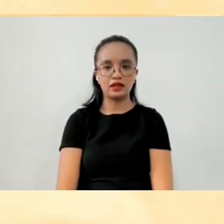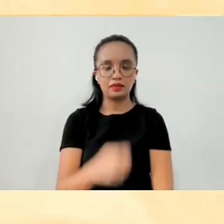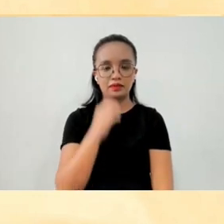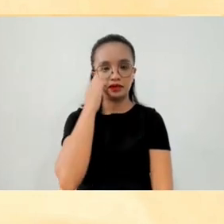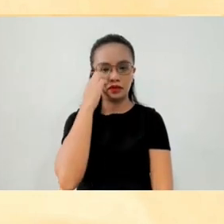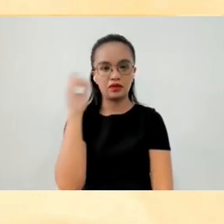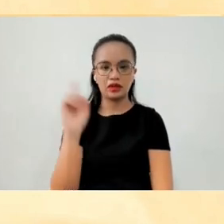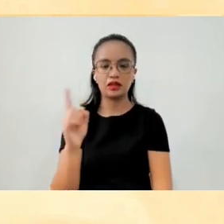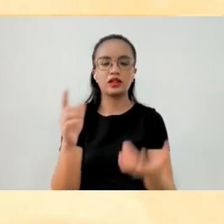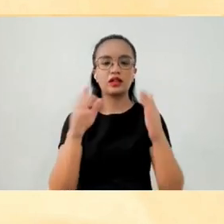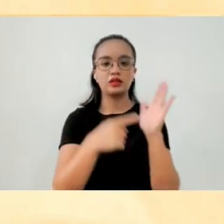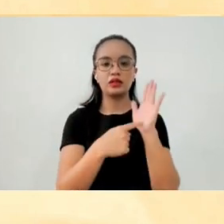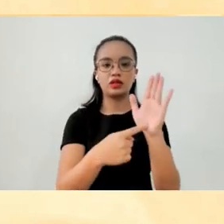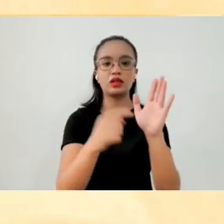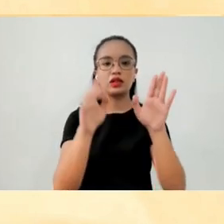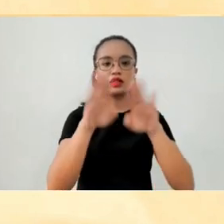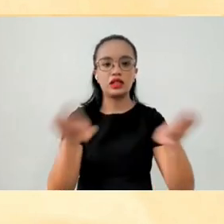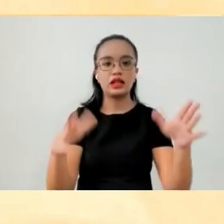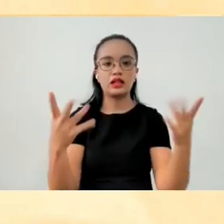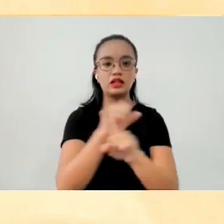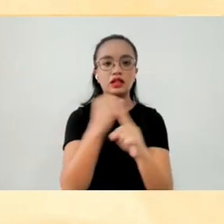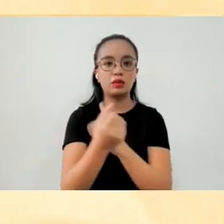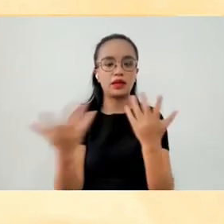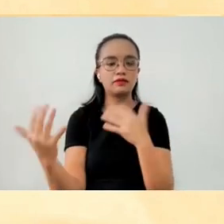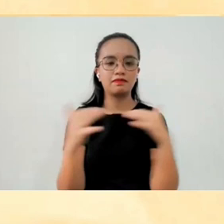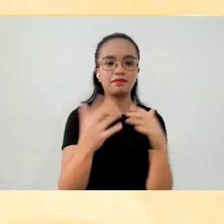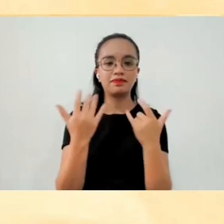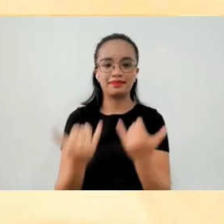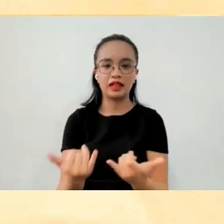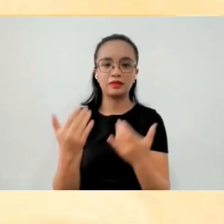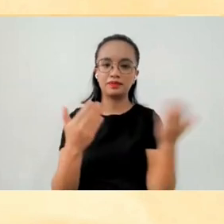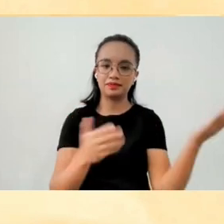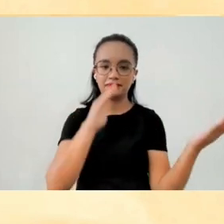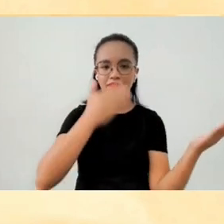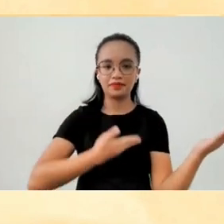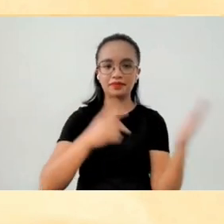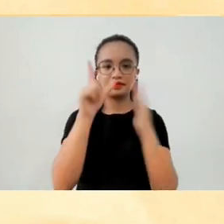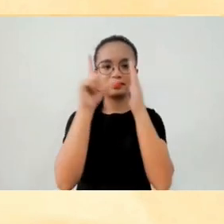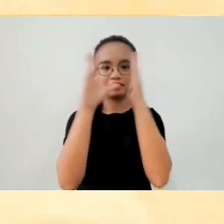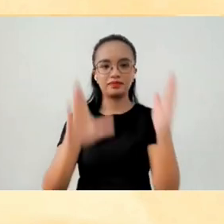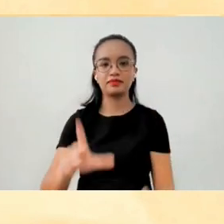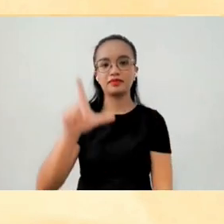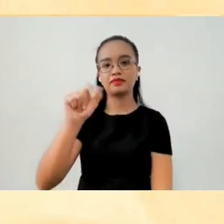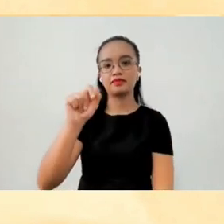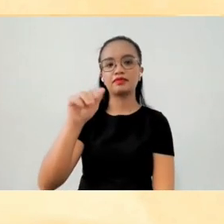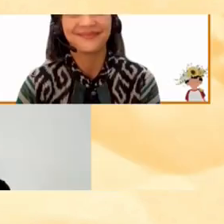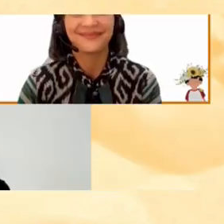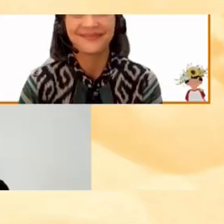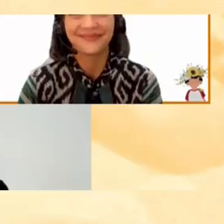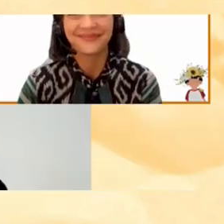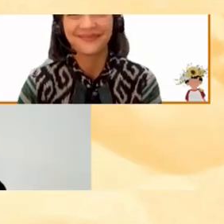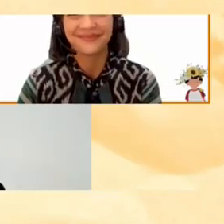in situations of armed conflict, let us all give a warm welcome to Attorney Liza Masuhod Alamid.